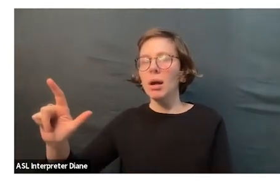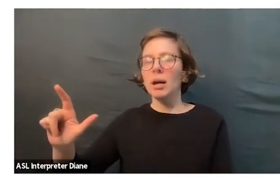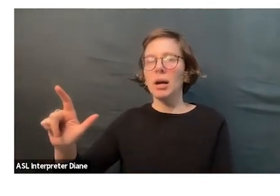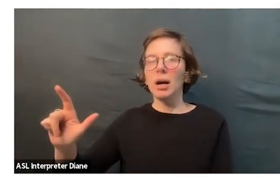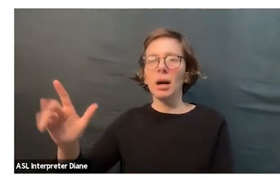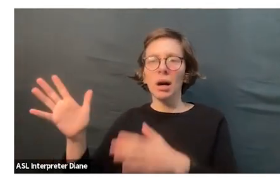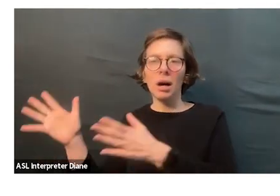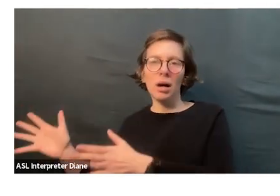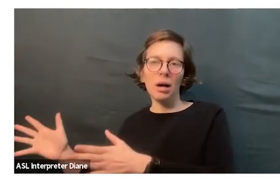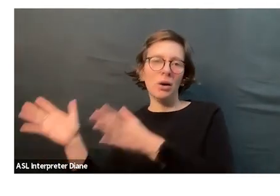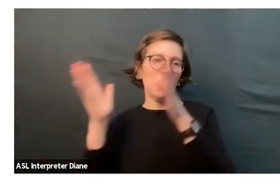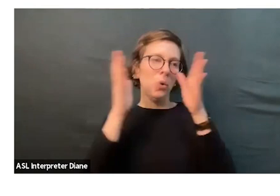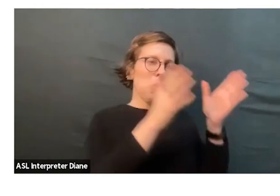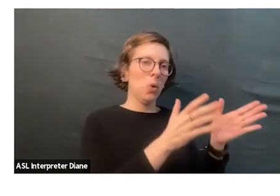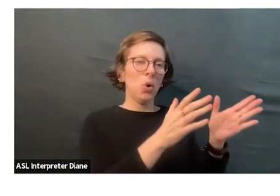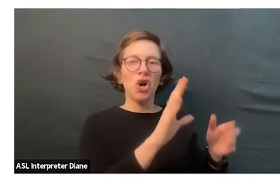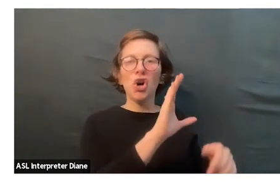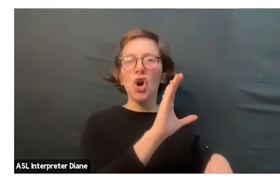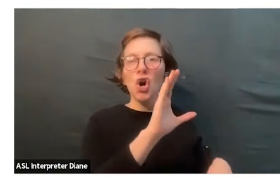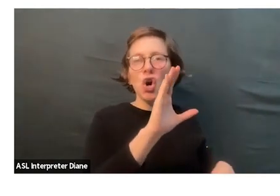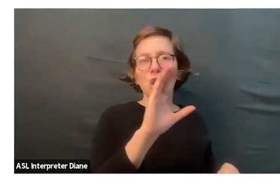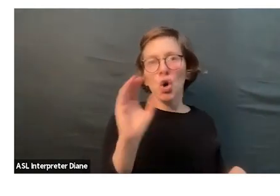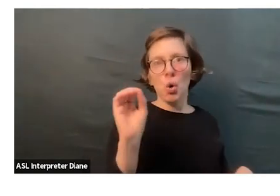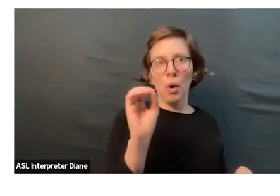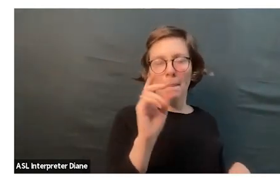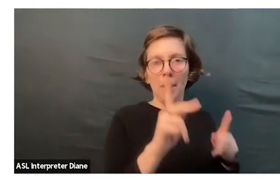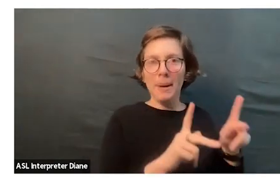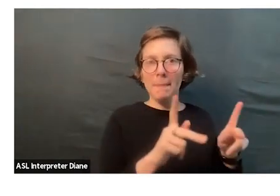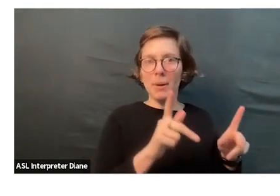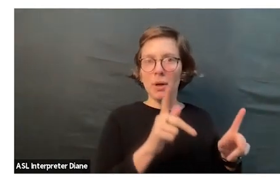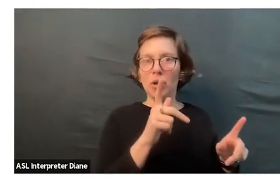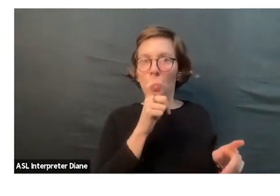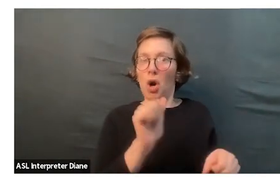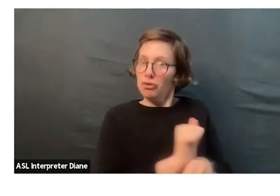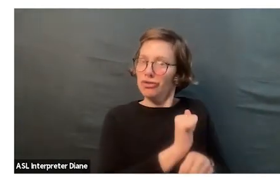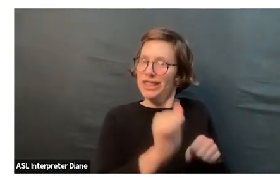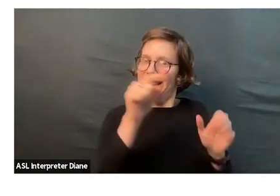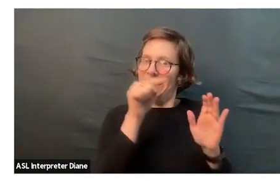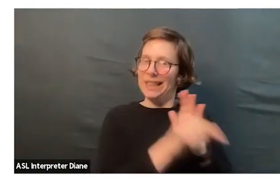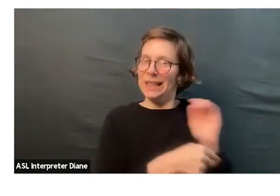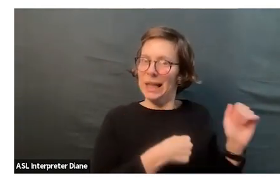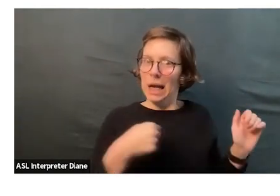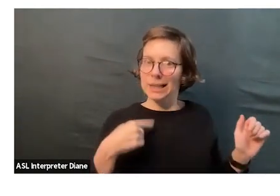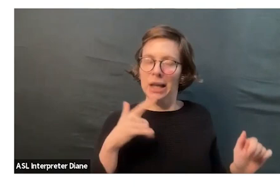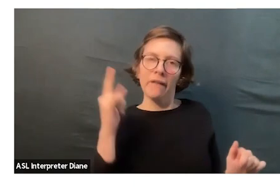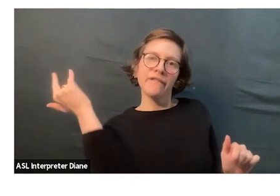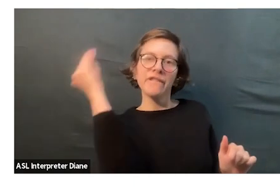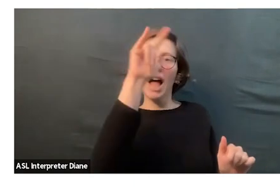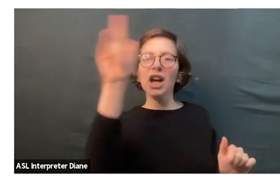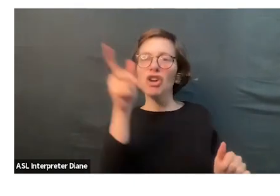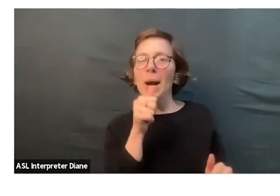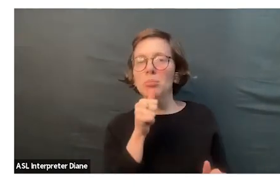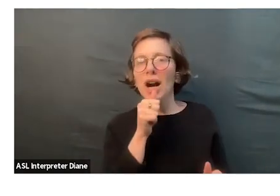parks, if we really look back at the history of those, they're extremely violent. And in many cases around the world, they cover up mass